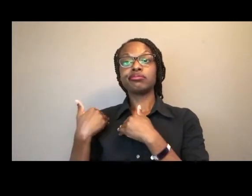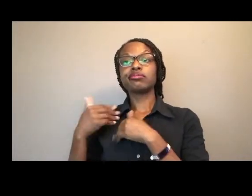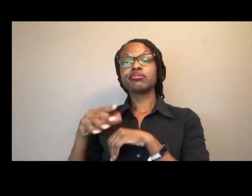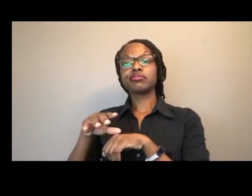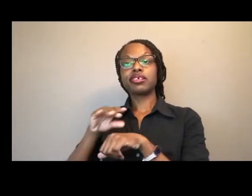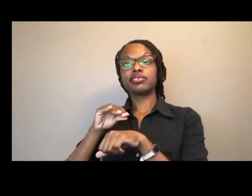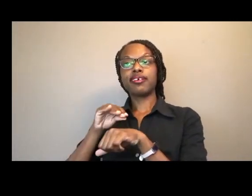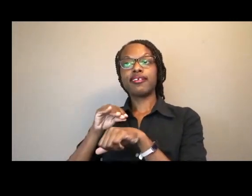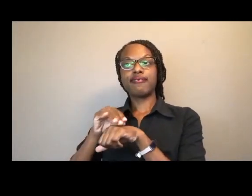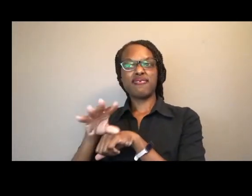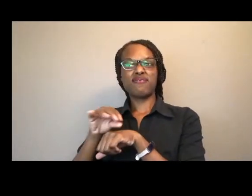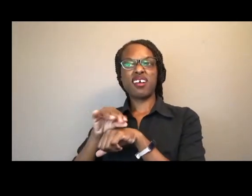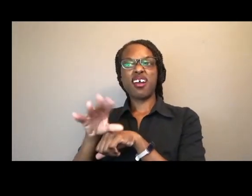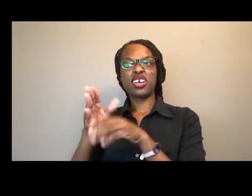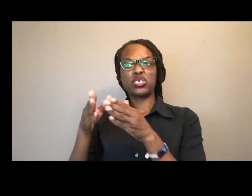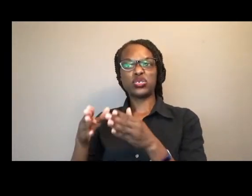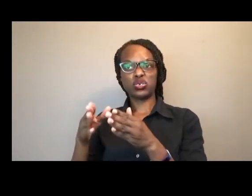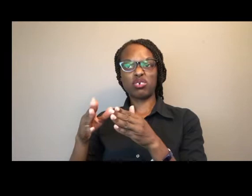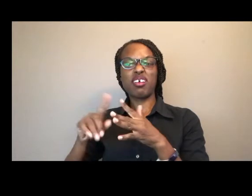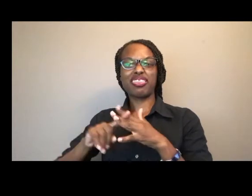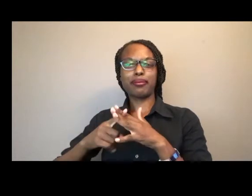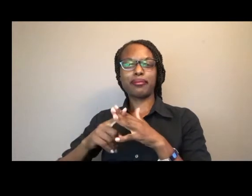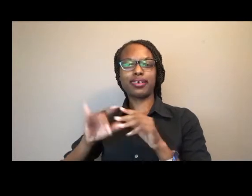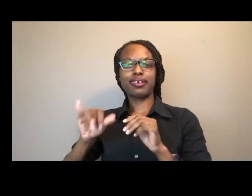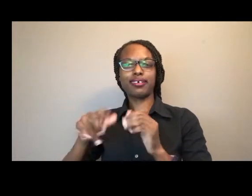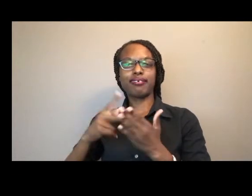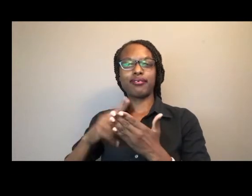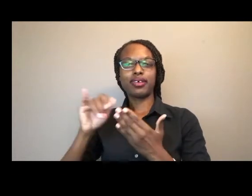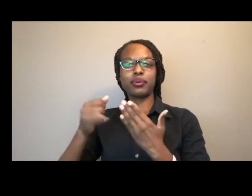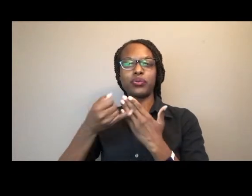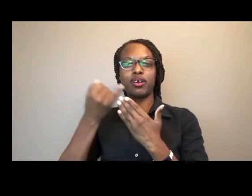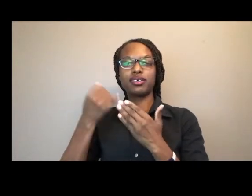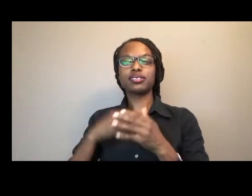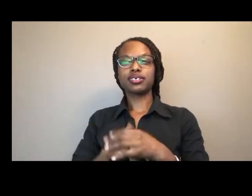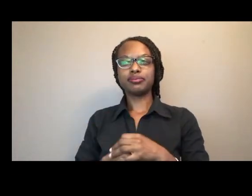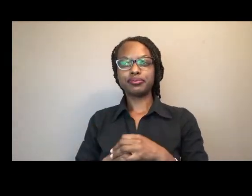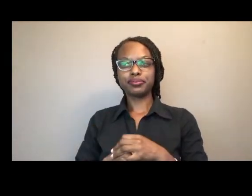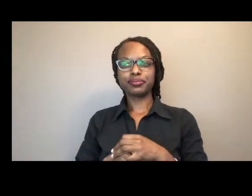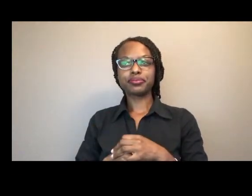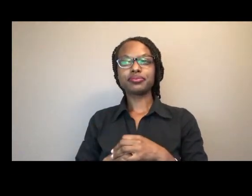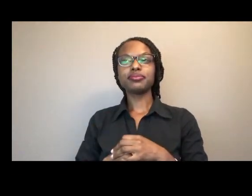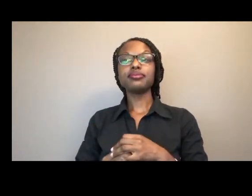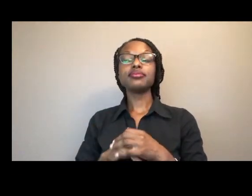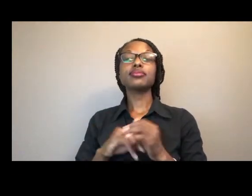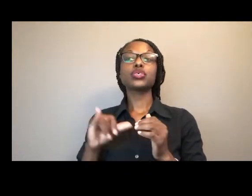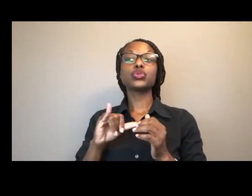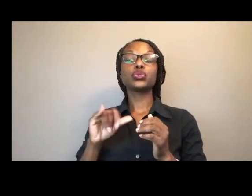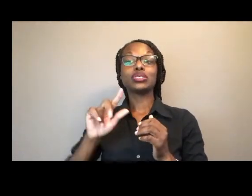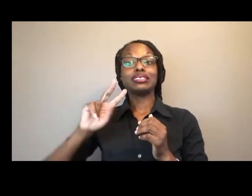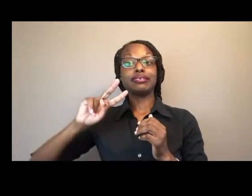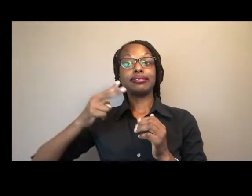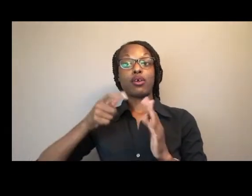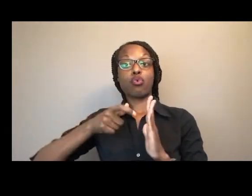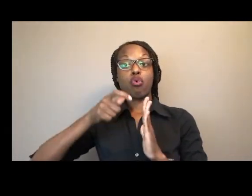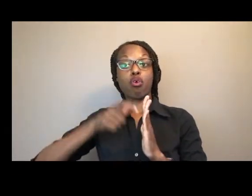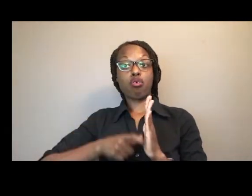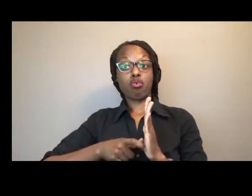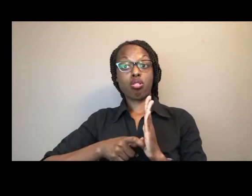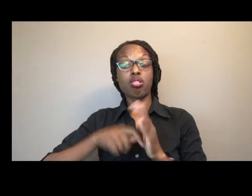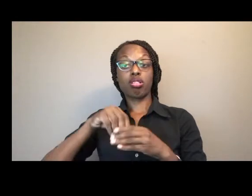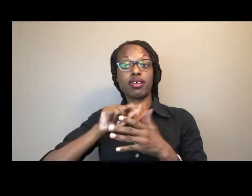I acted as an advisor on the beginning of that project and wrote the